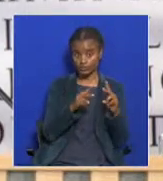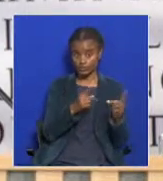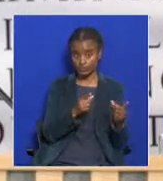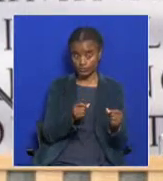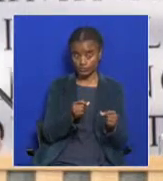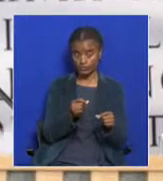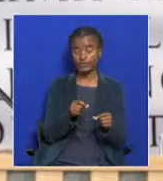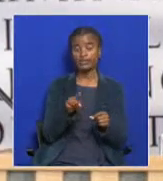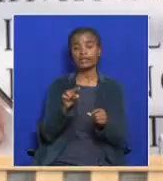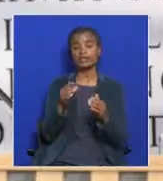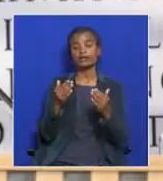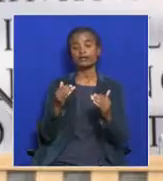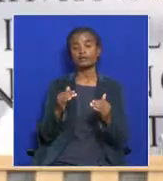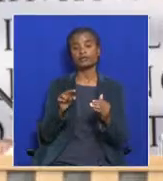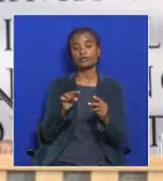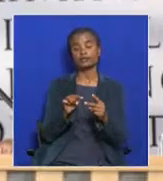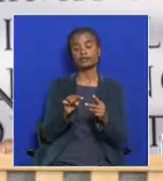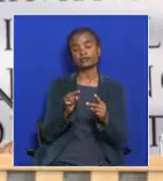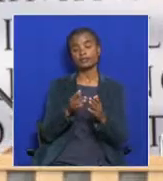is at page